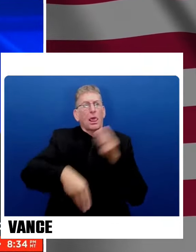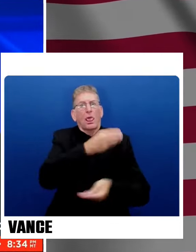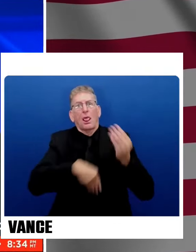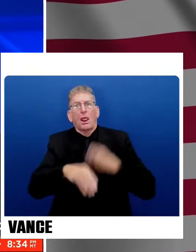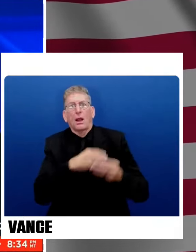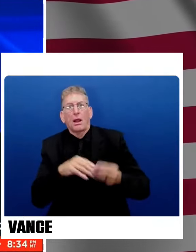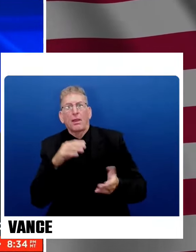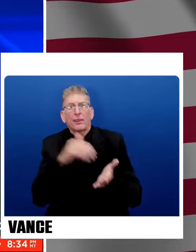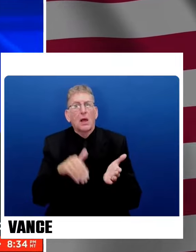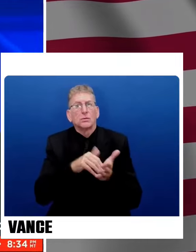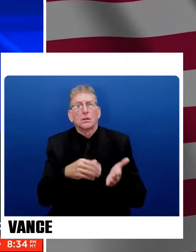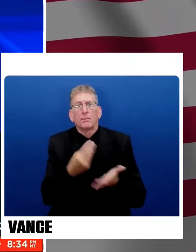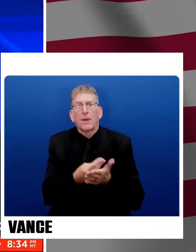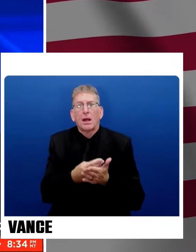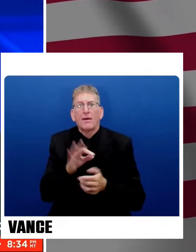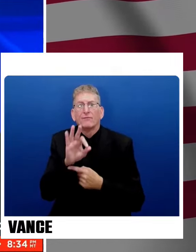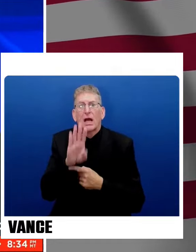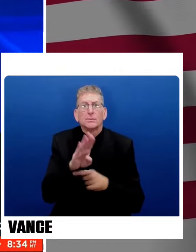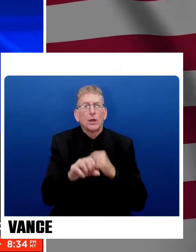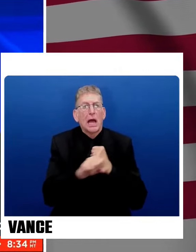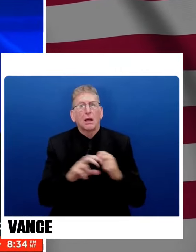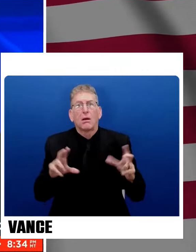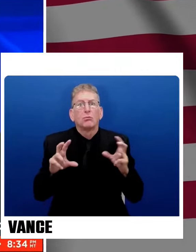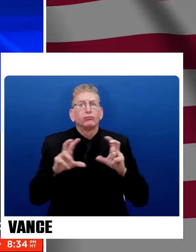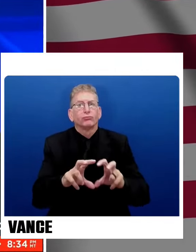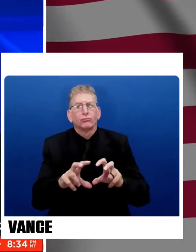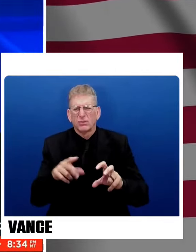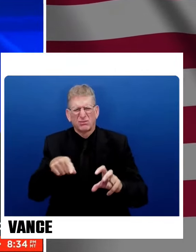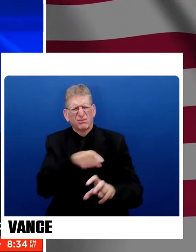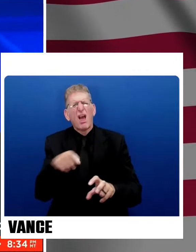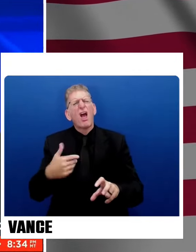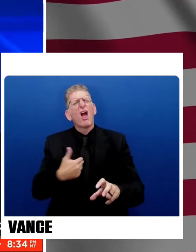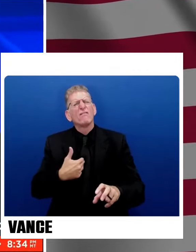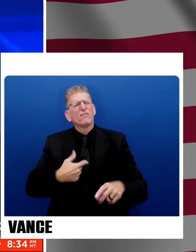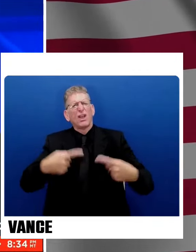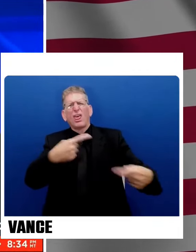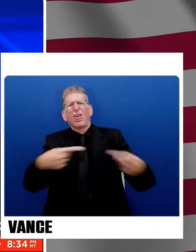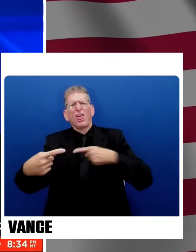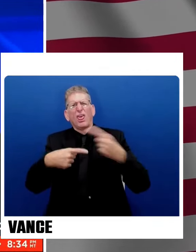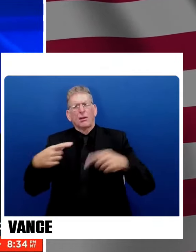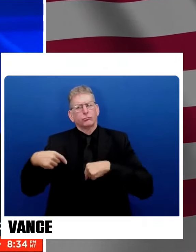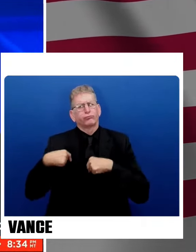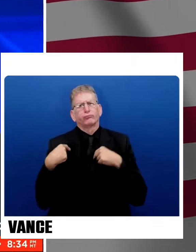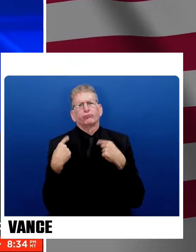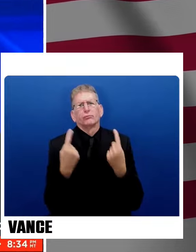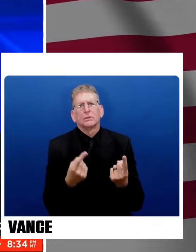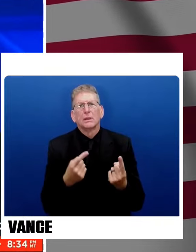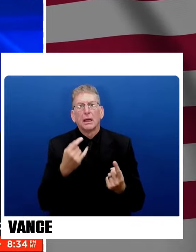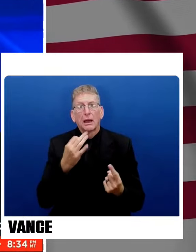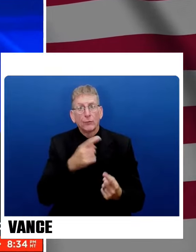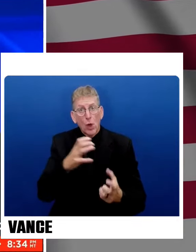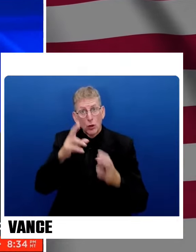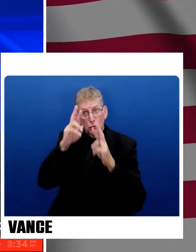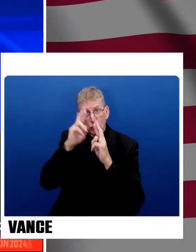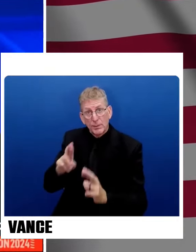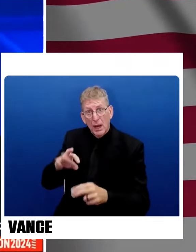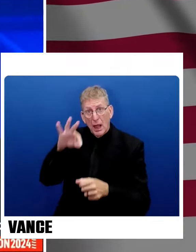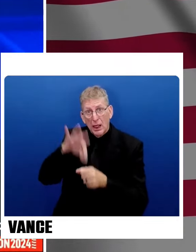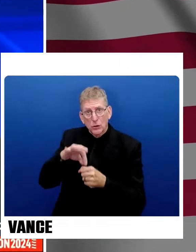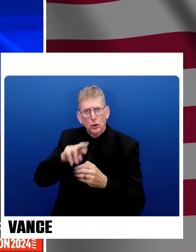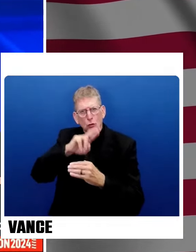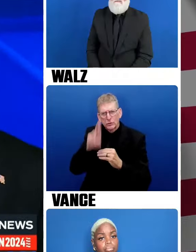say that we need to respect the results of the election, I'm on board. But if we want to say, as Tim Walz is saying, that this is just a problem that Republicans have had,